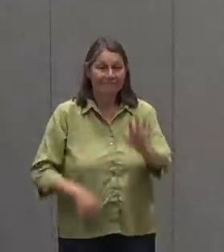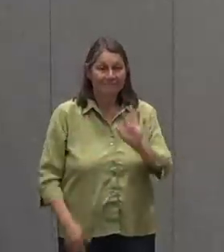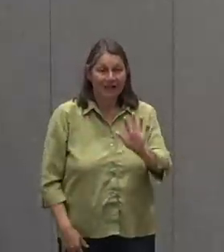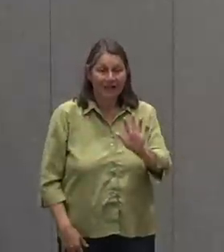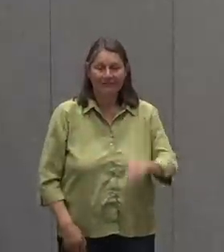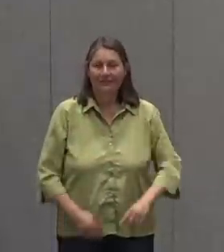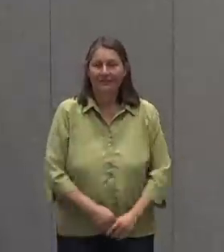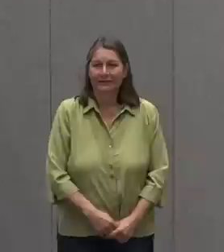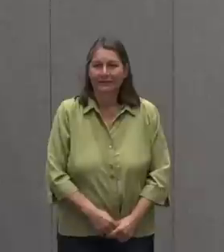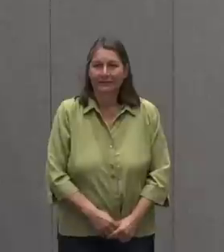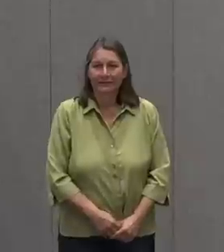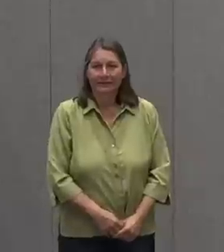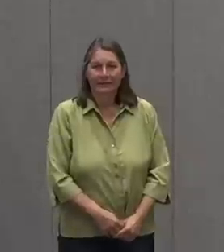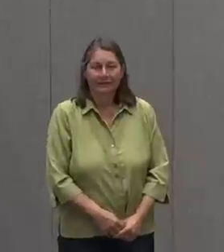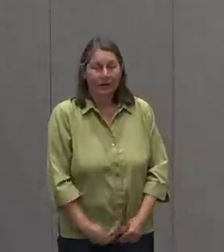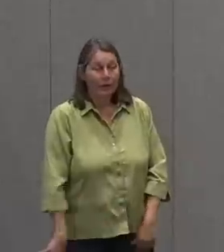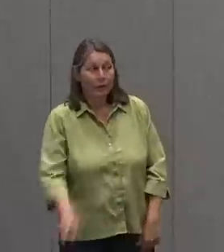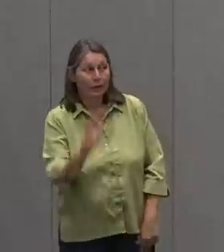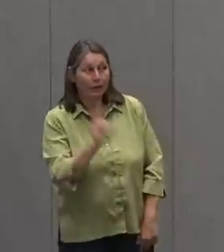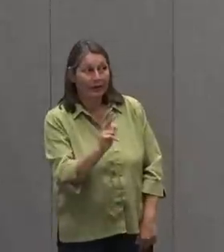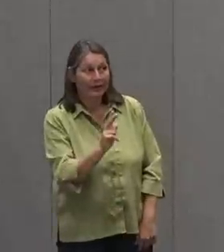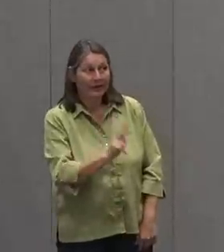3, 7, 5.